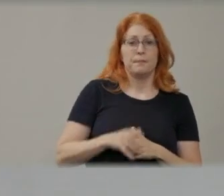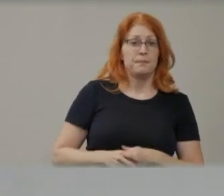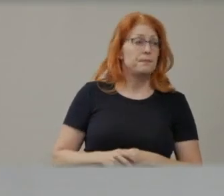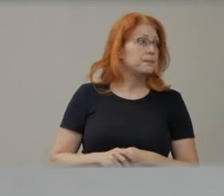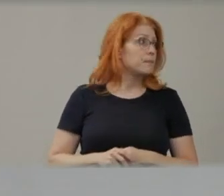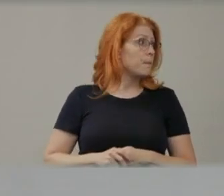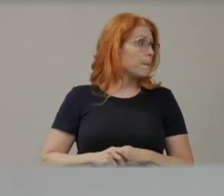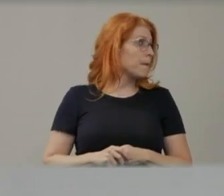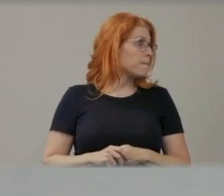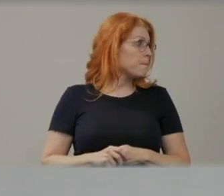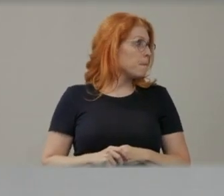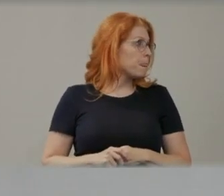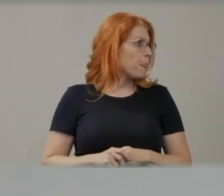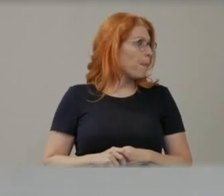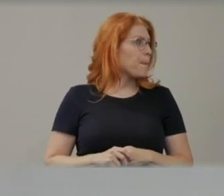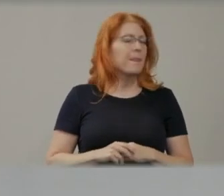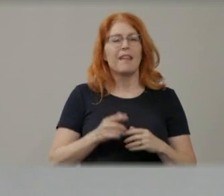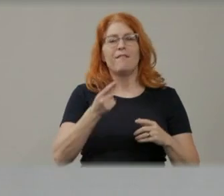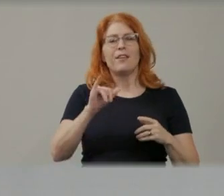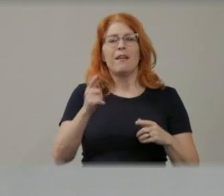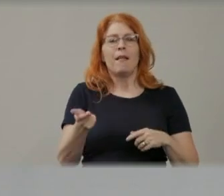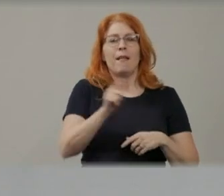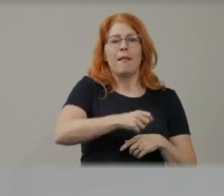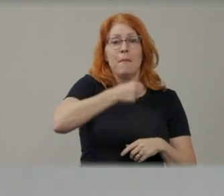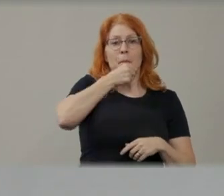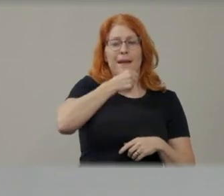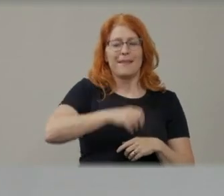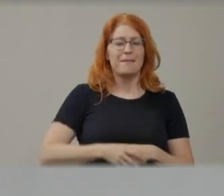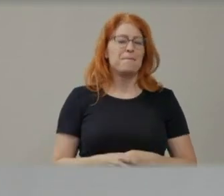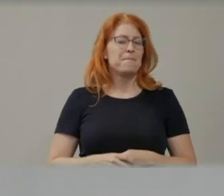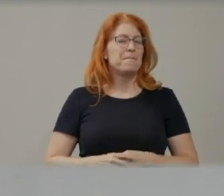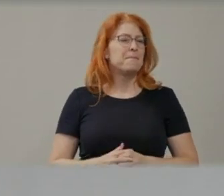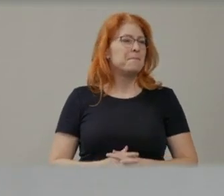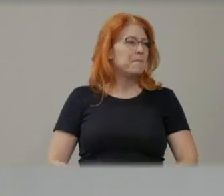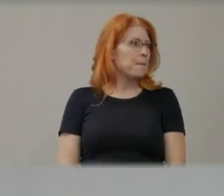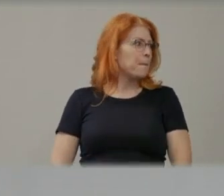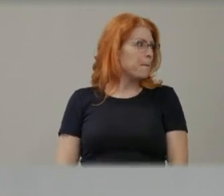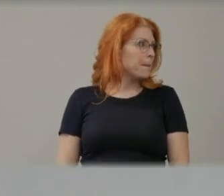I got to make sure that Gil hands you the microphone.